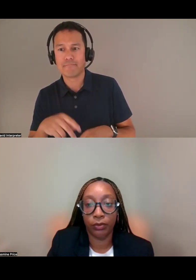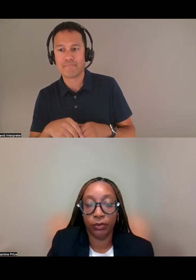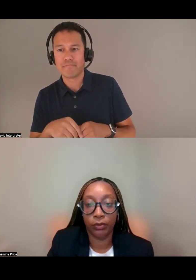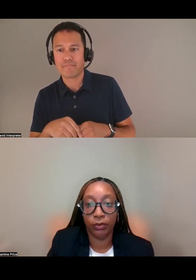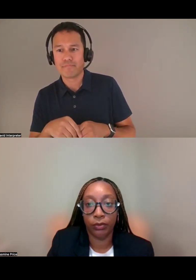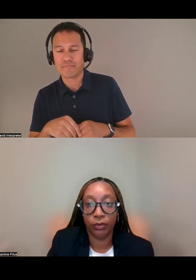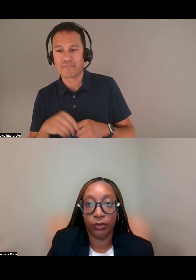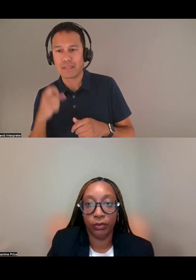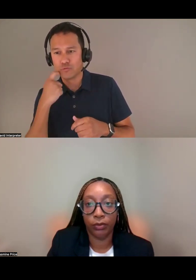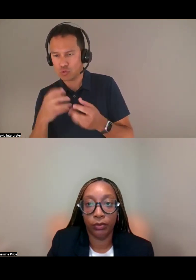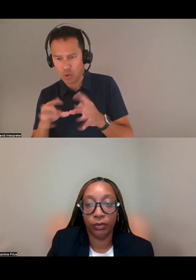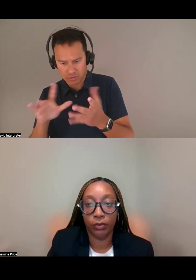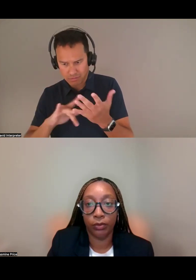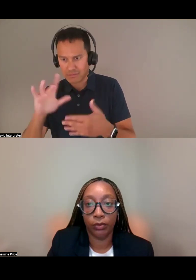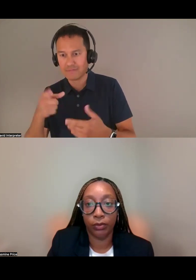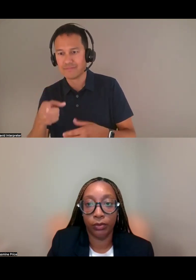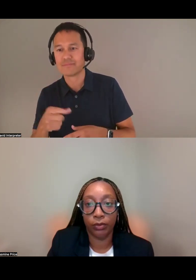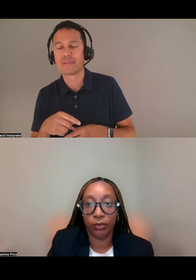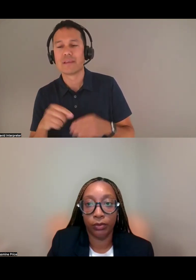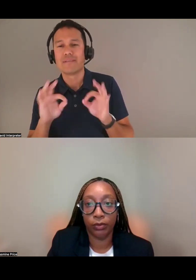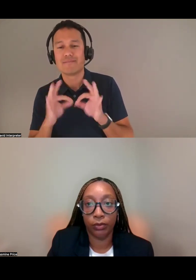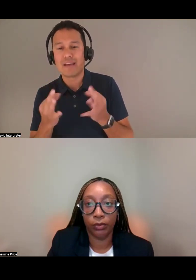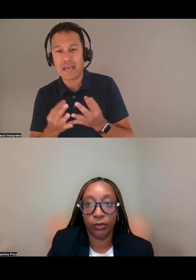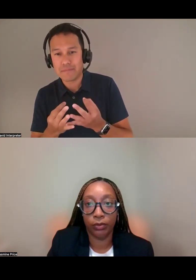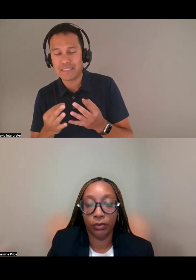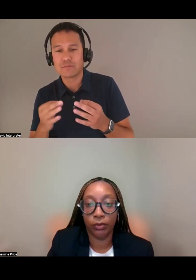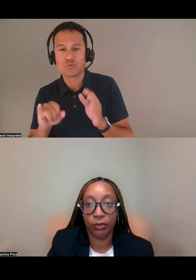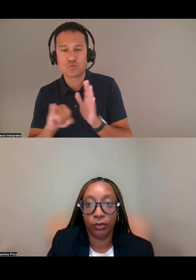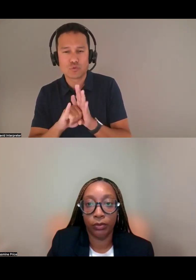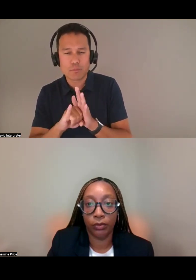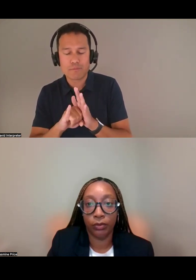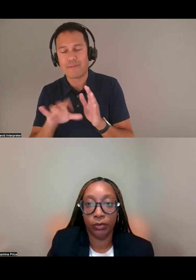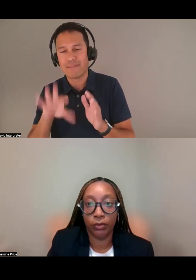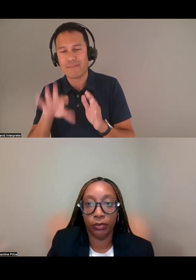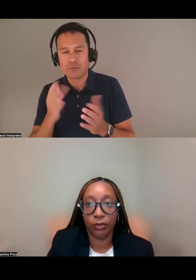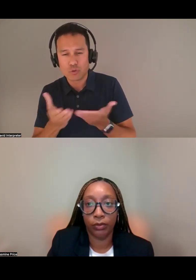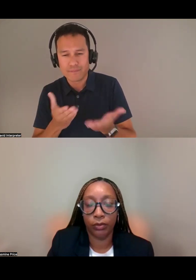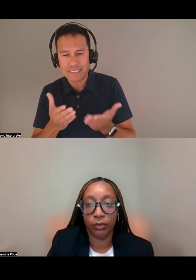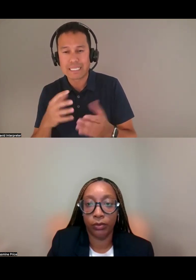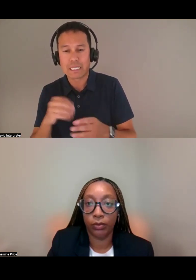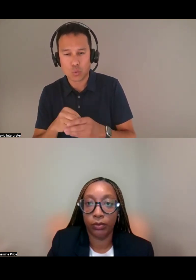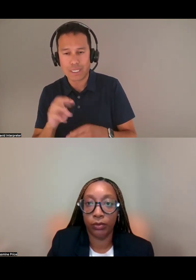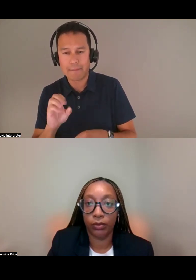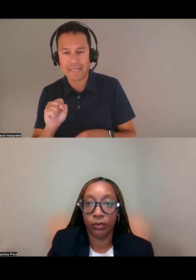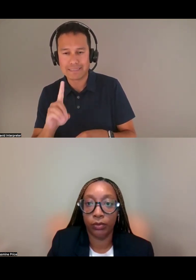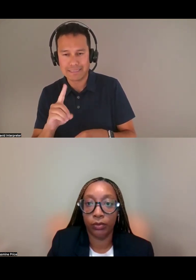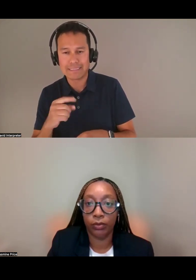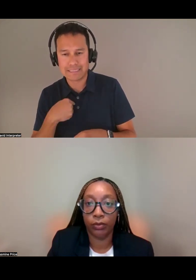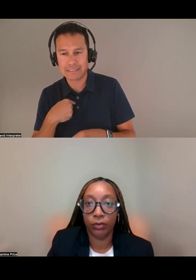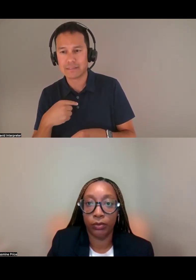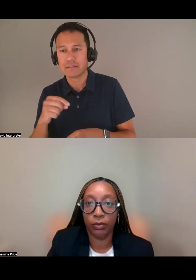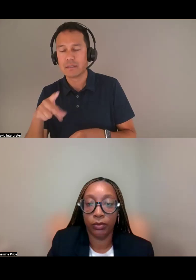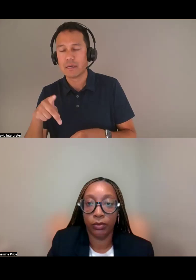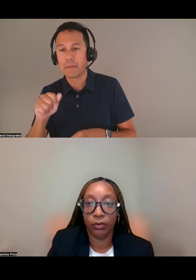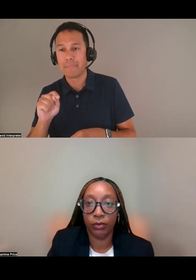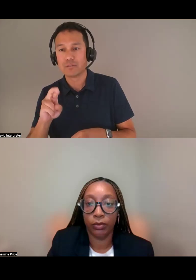it, with the family as key members, determine the services, including MSD. And Patricia Muldowney from Maryland School